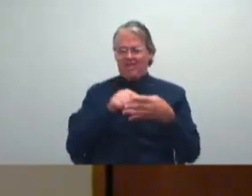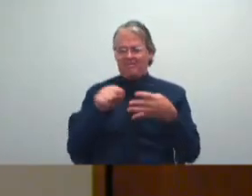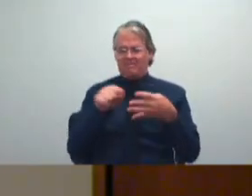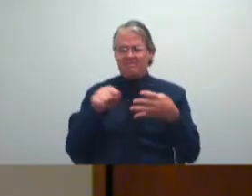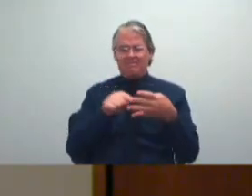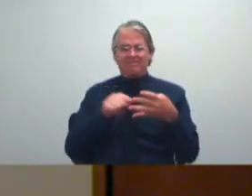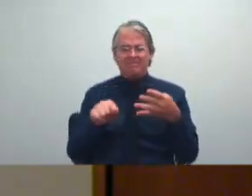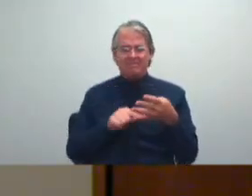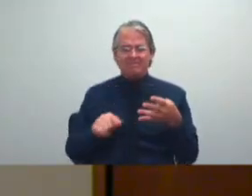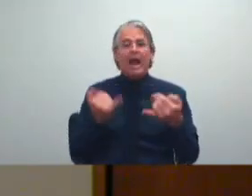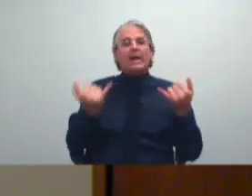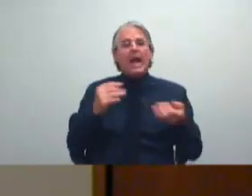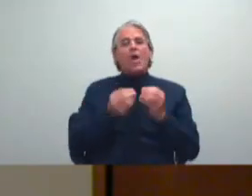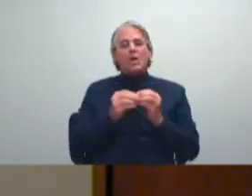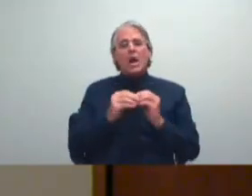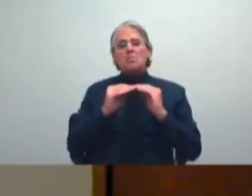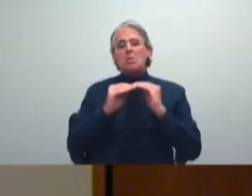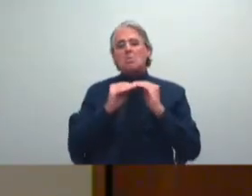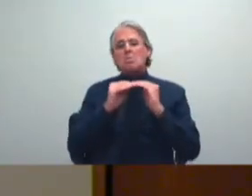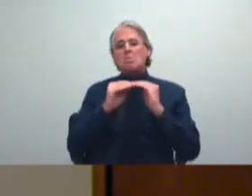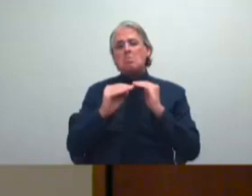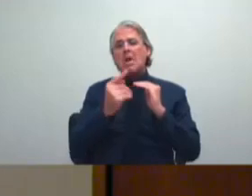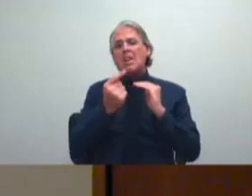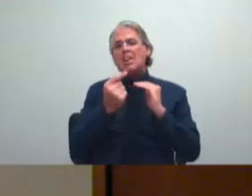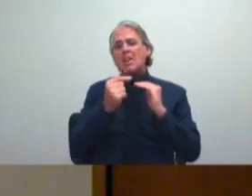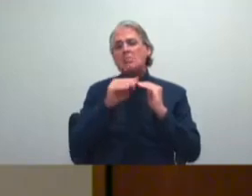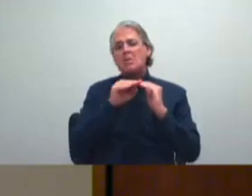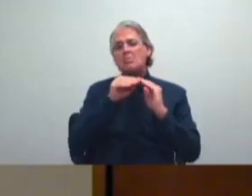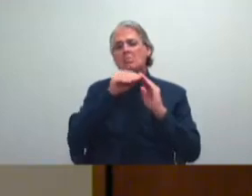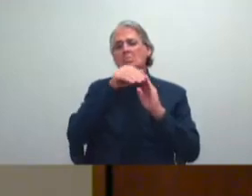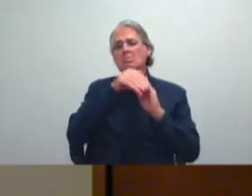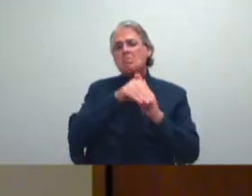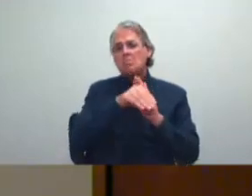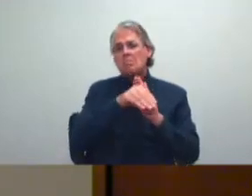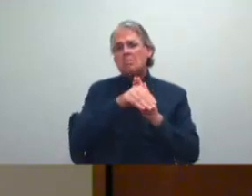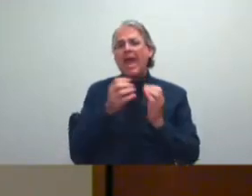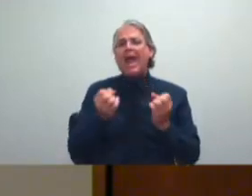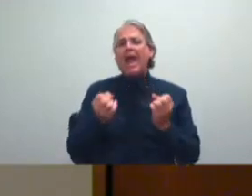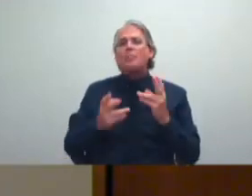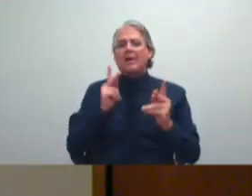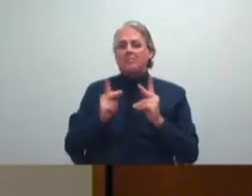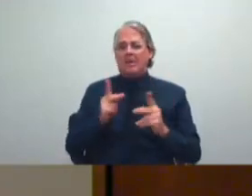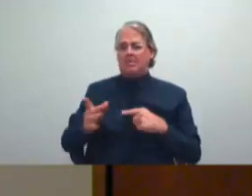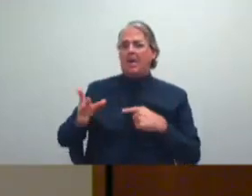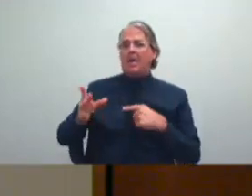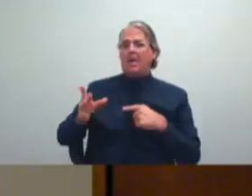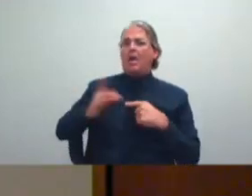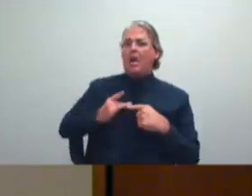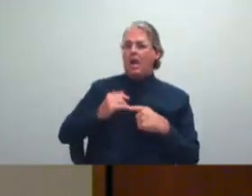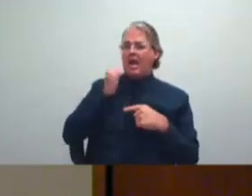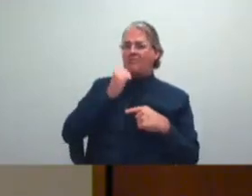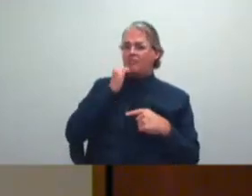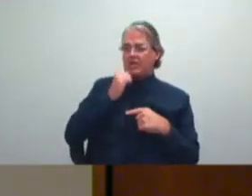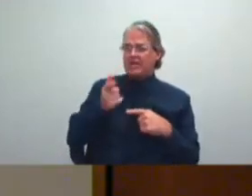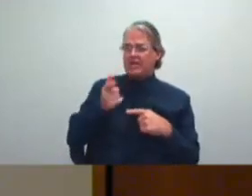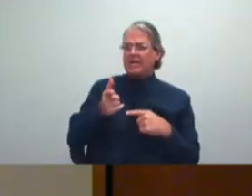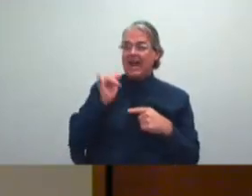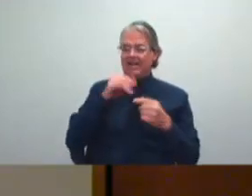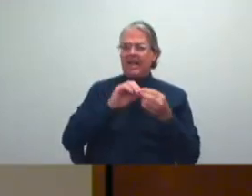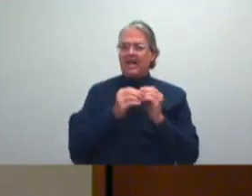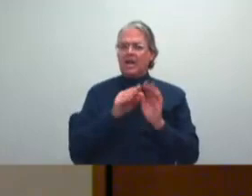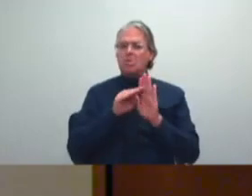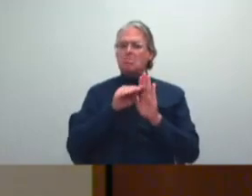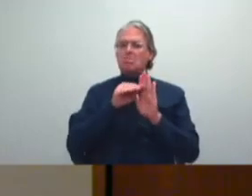decline in those numbers of positive cases reported per day. We would love to see that trend increase or